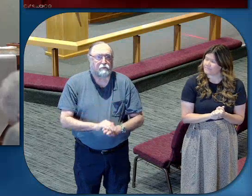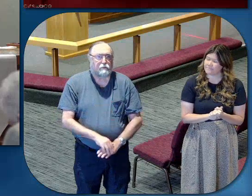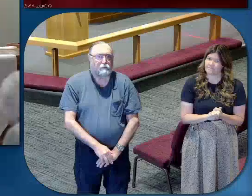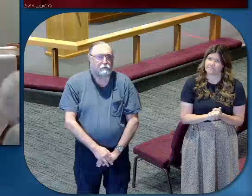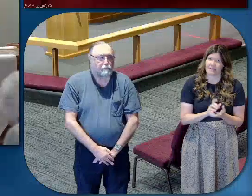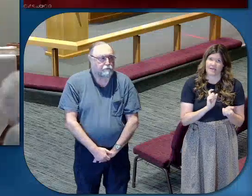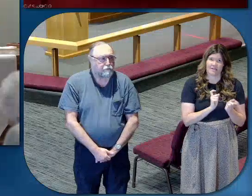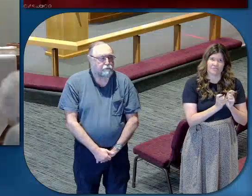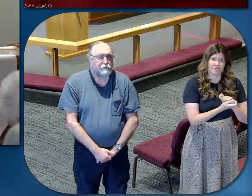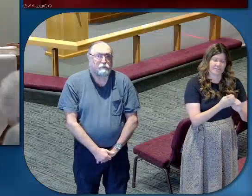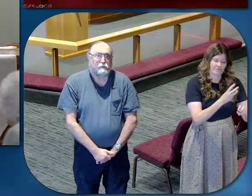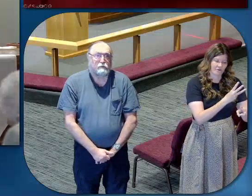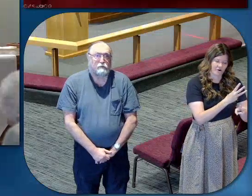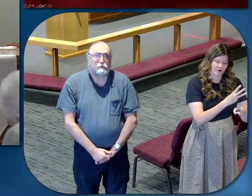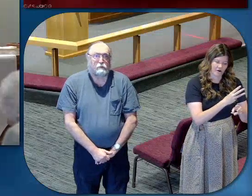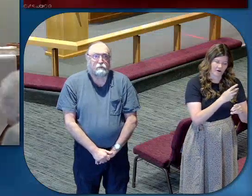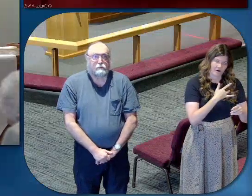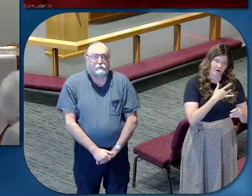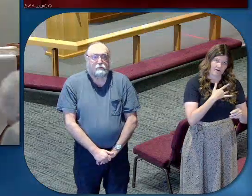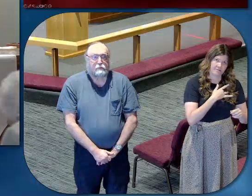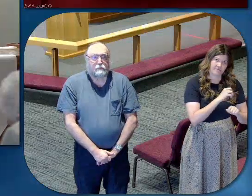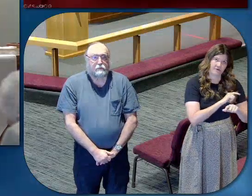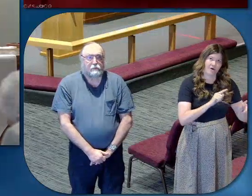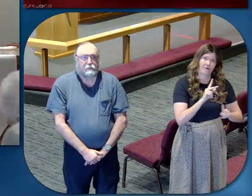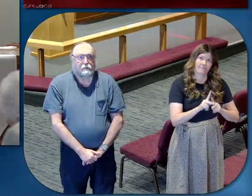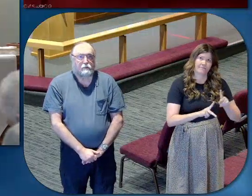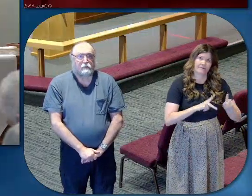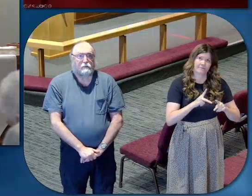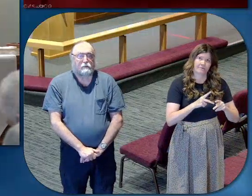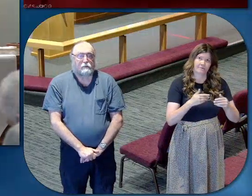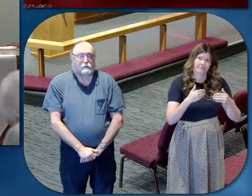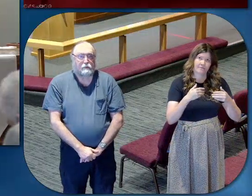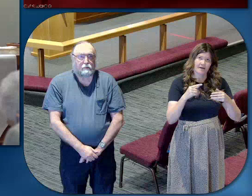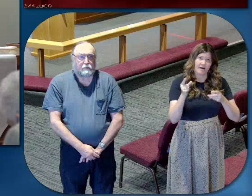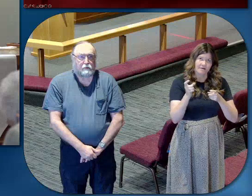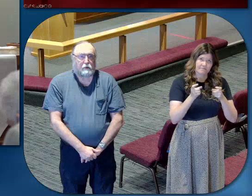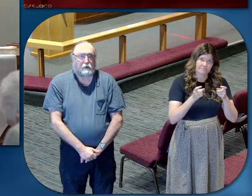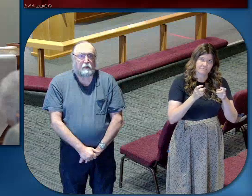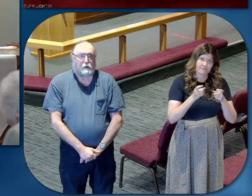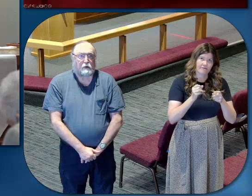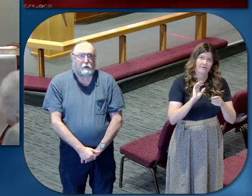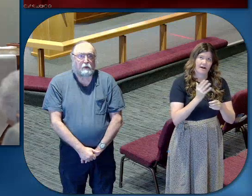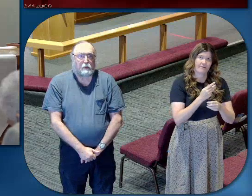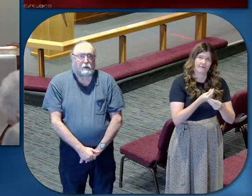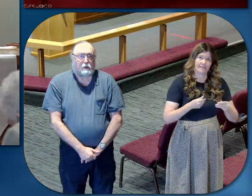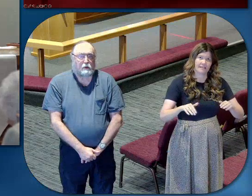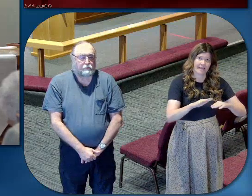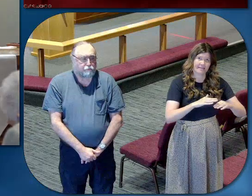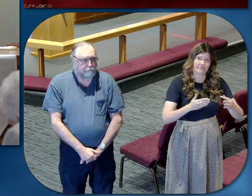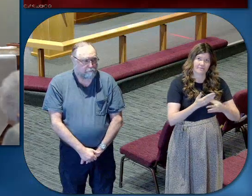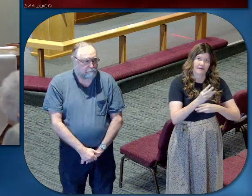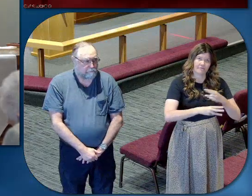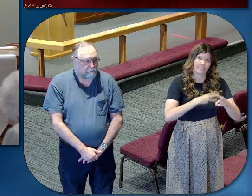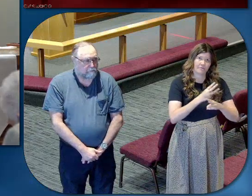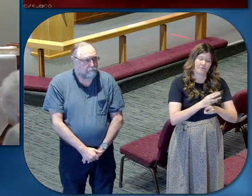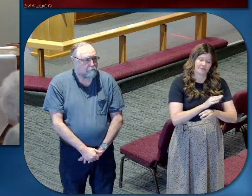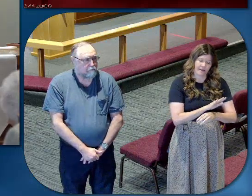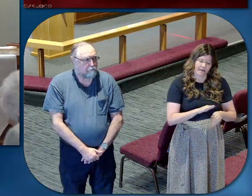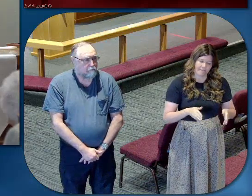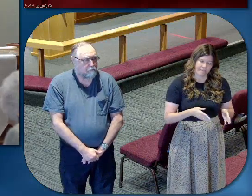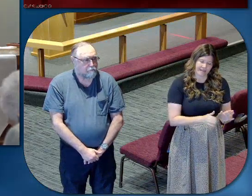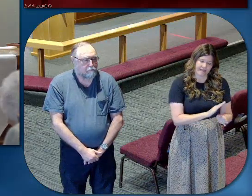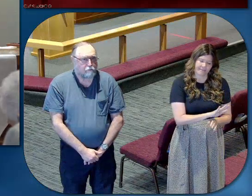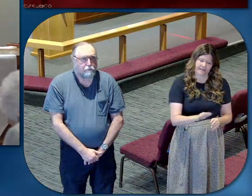turn the hearts of all who bear the authority of government in our land and around the world, that they would serve and lead all people in the way